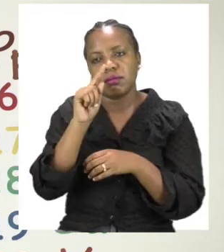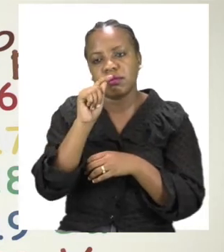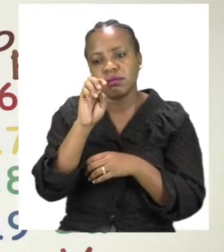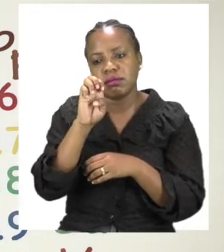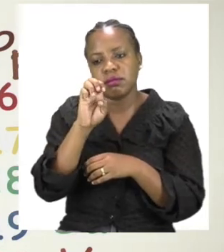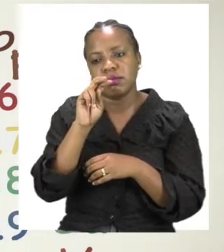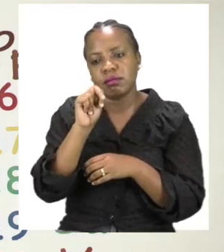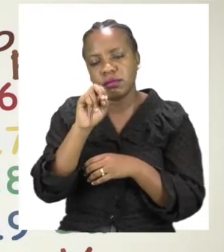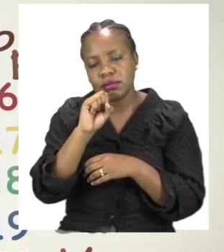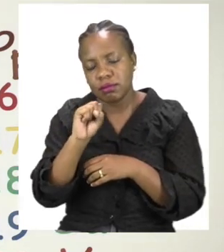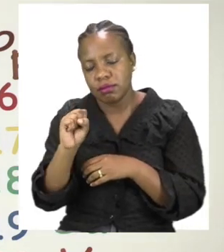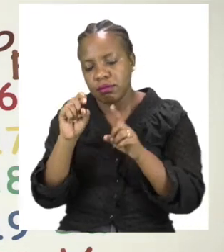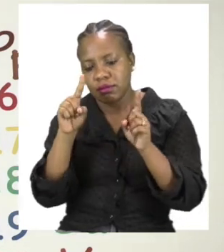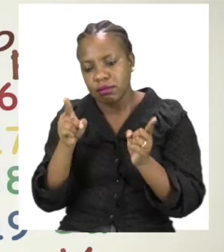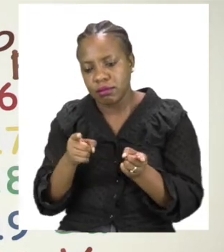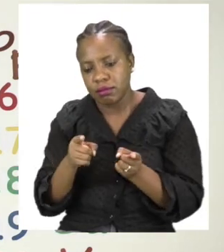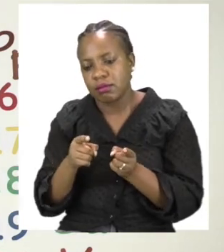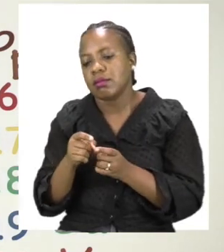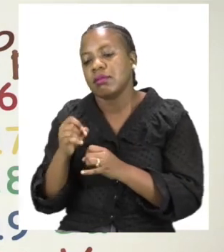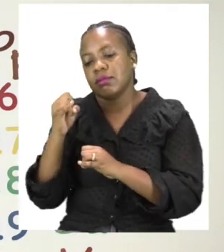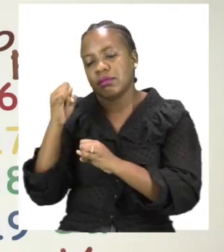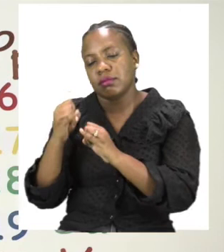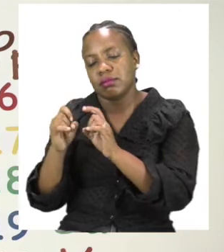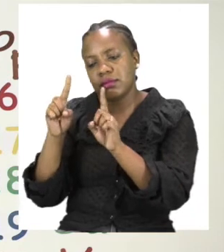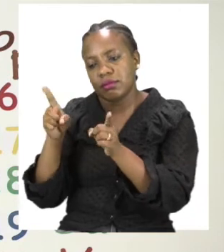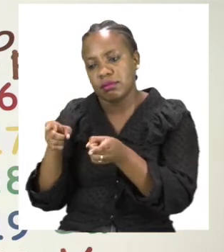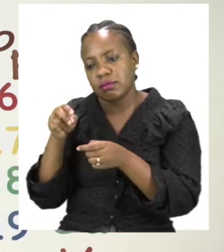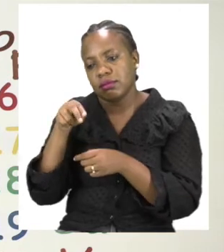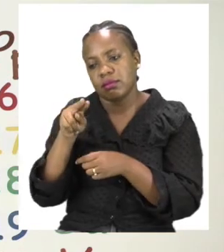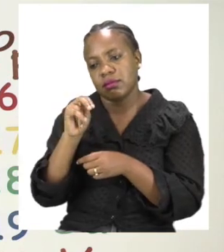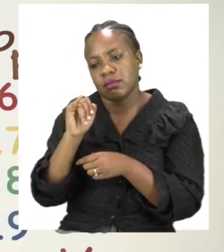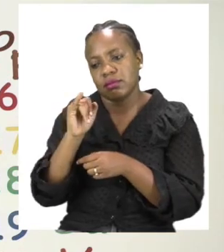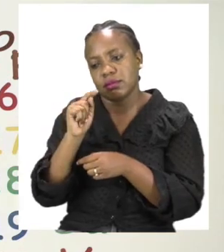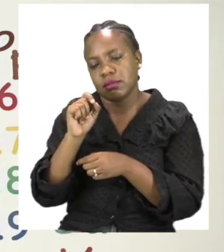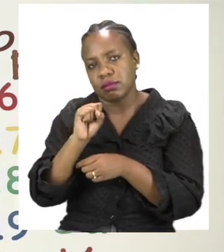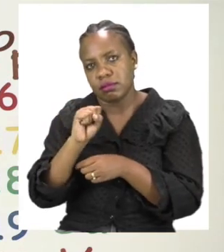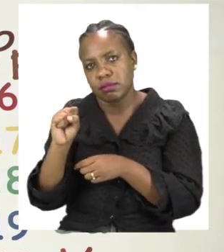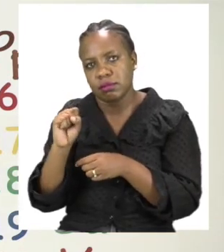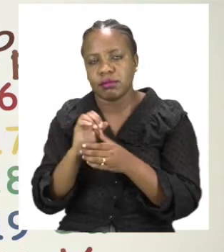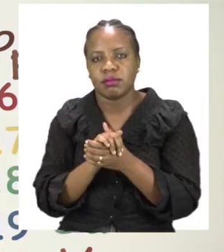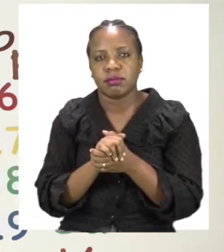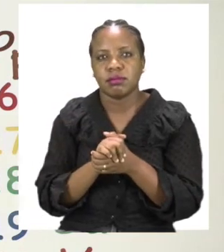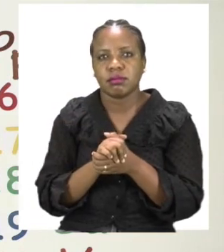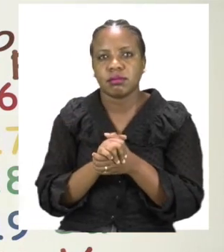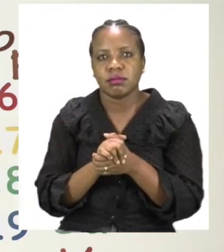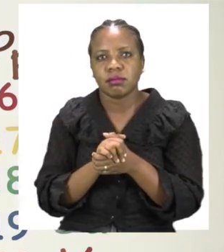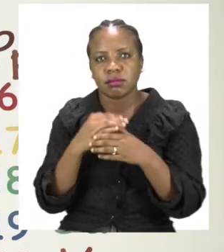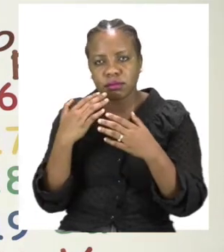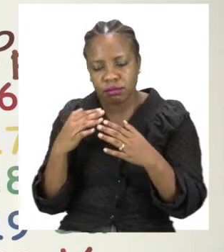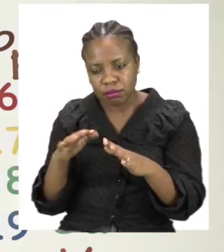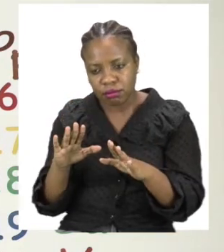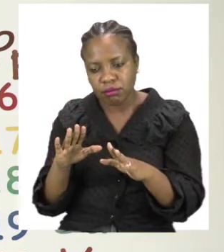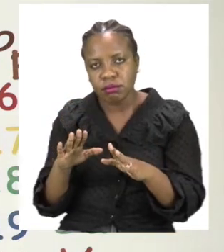in their own brackets, and our units were by themselves. After that, we